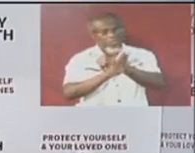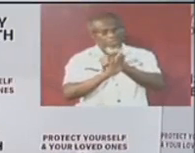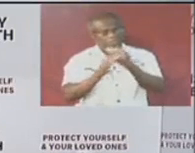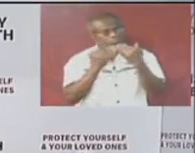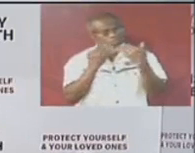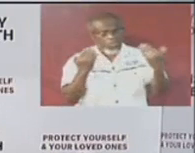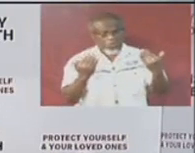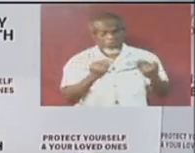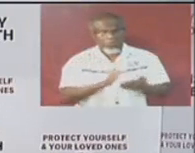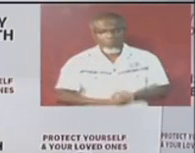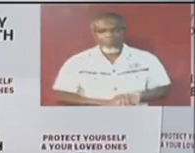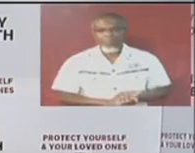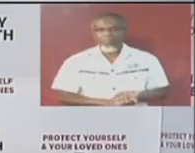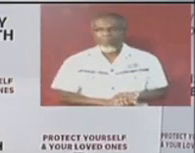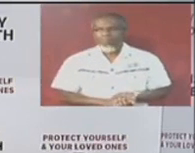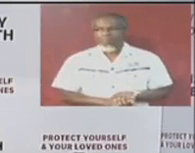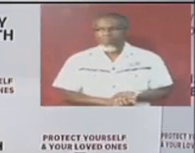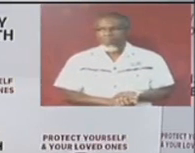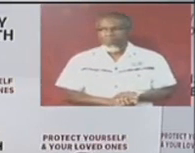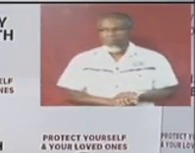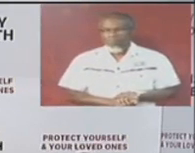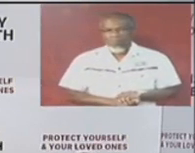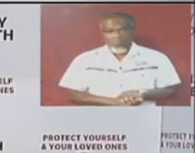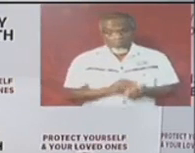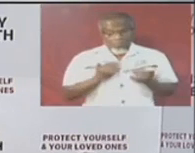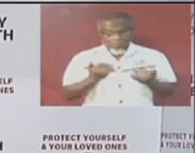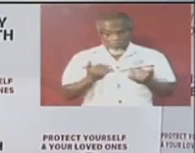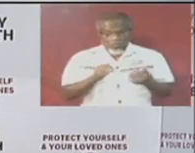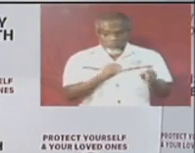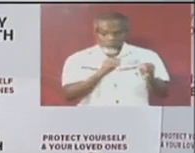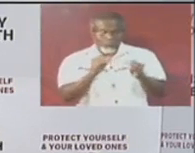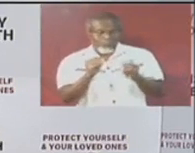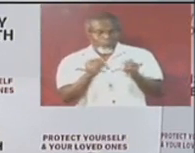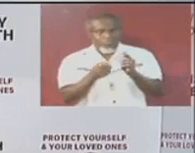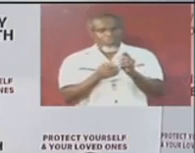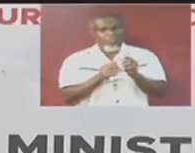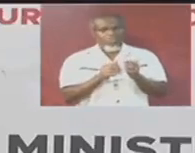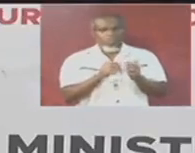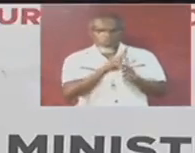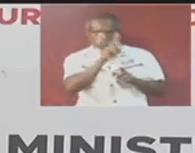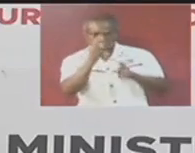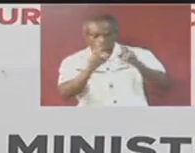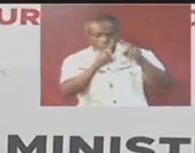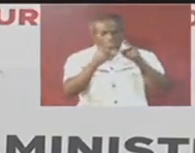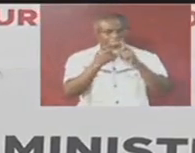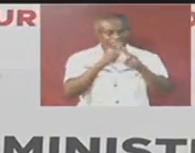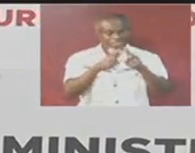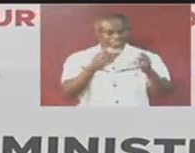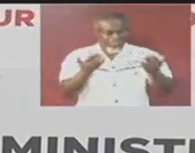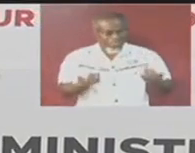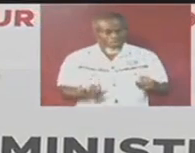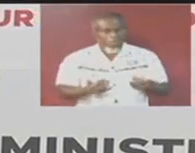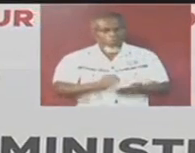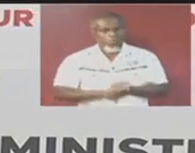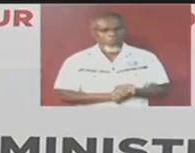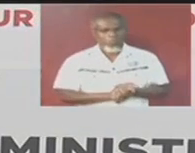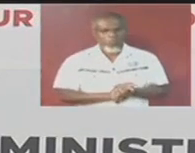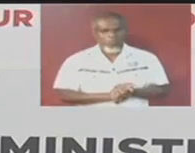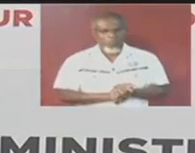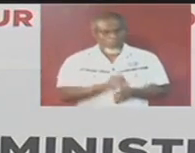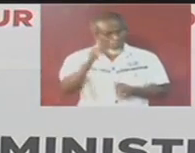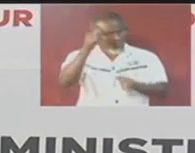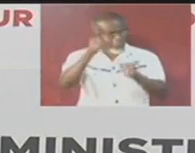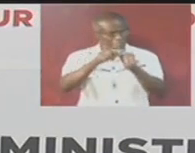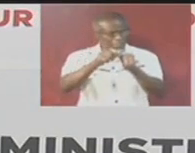Thank you very much, Minister. We now move to our question and answer segment. Our media representatives, please begin